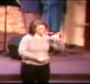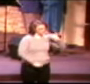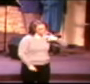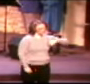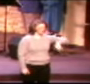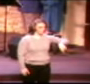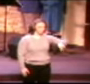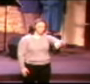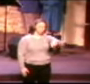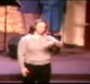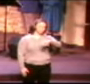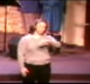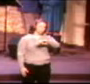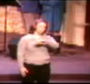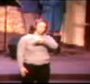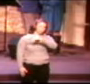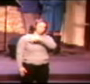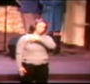on